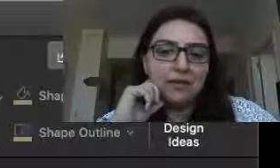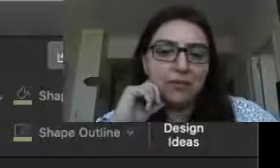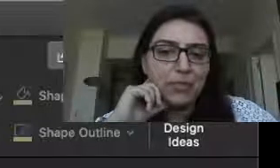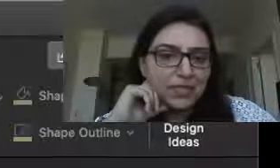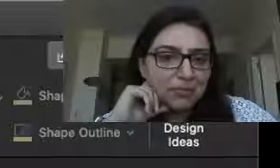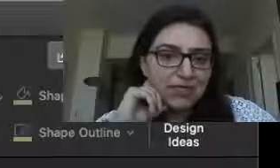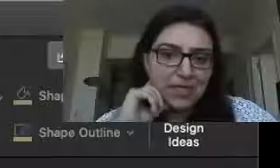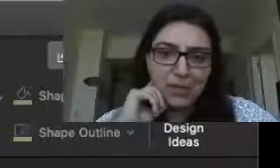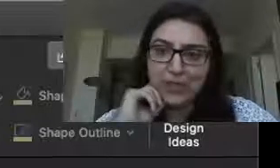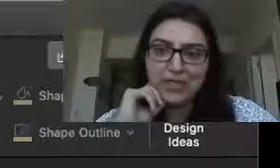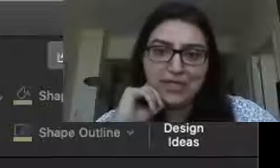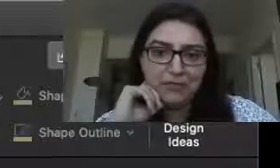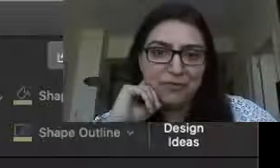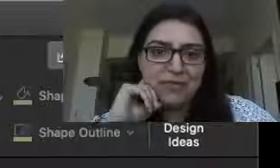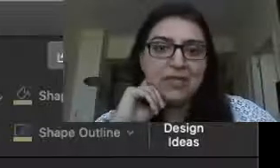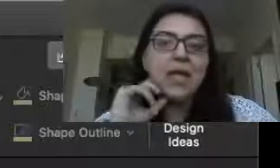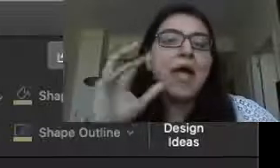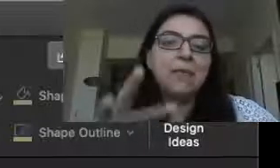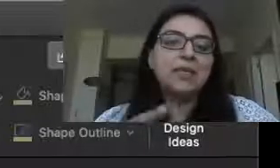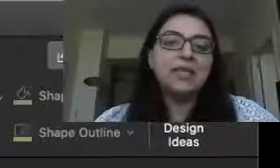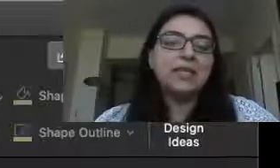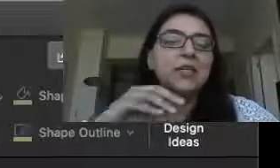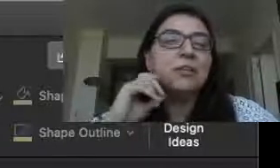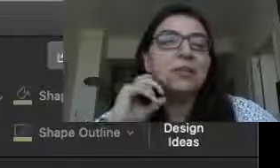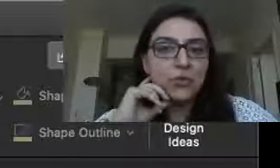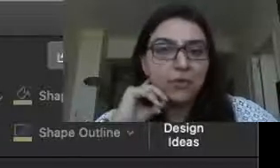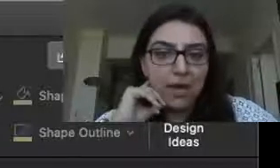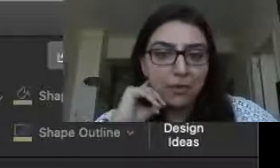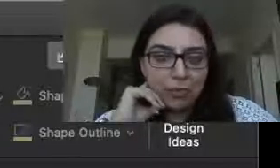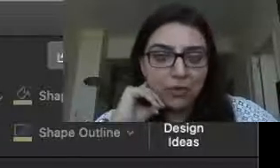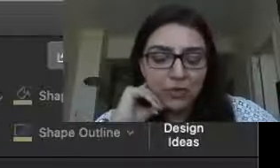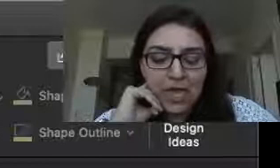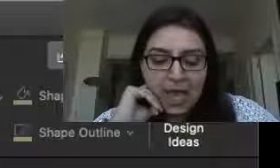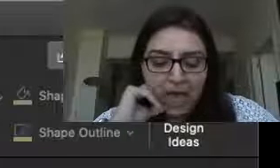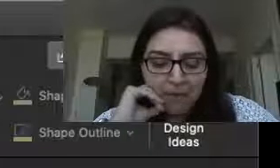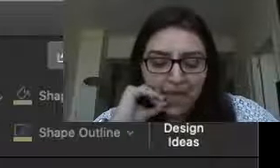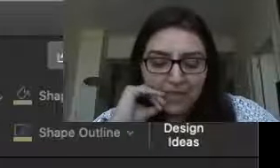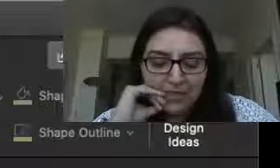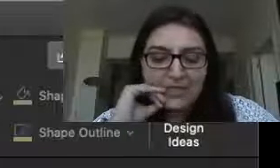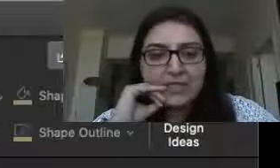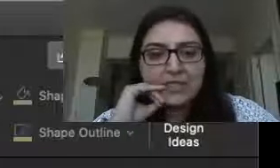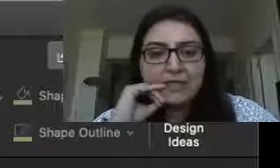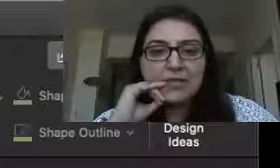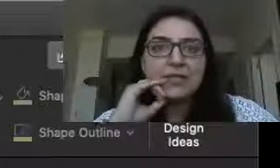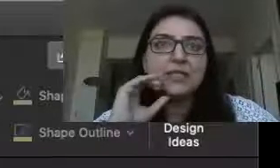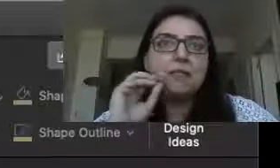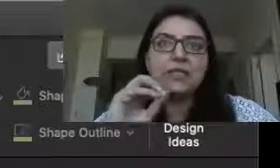that participants take away today from this, I'm going to say it's going to be the twin track approach. And this